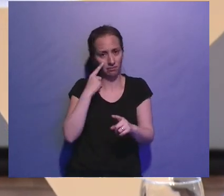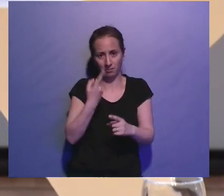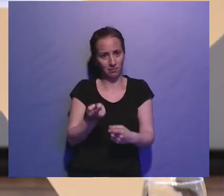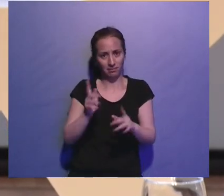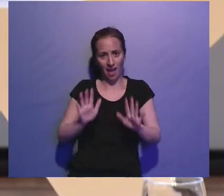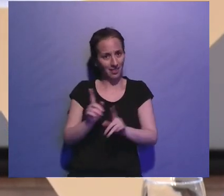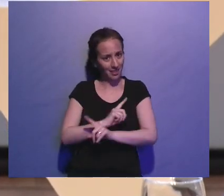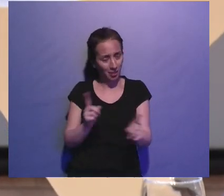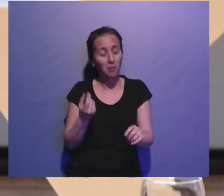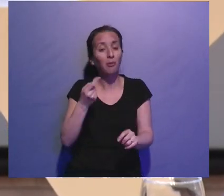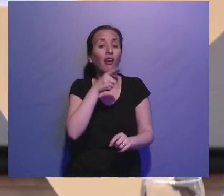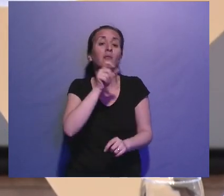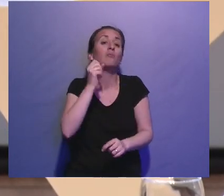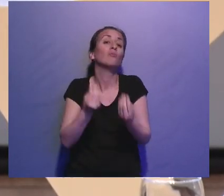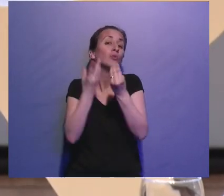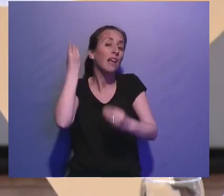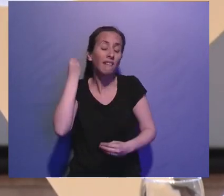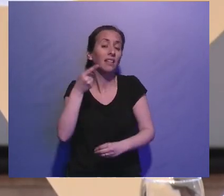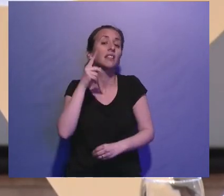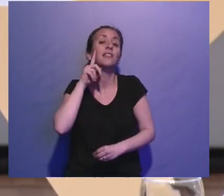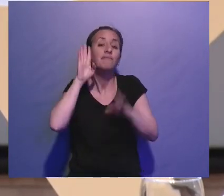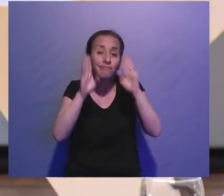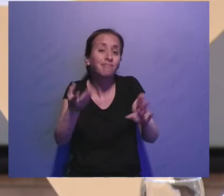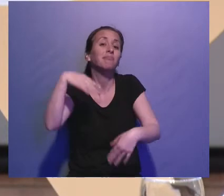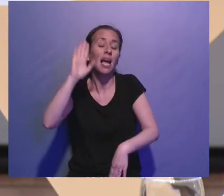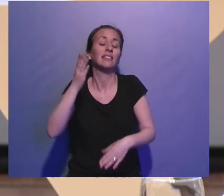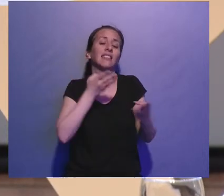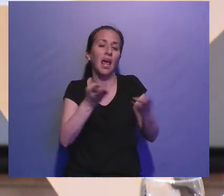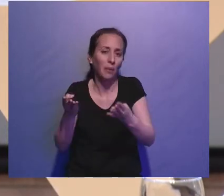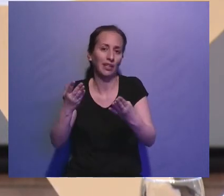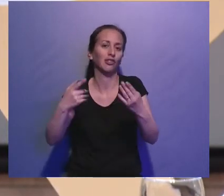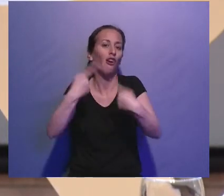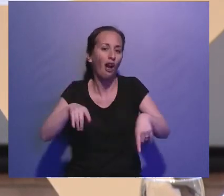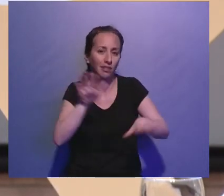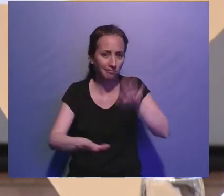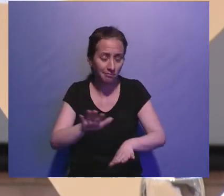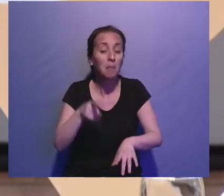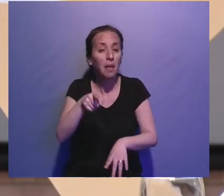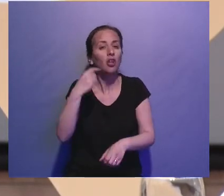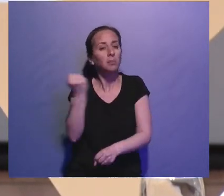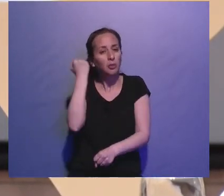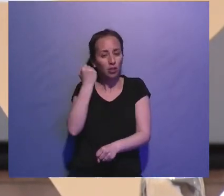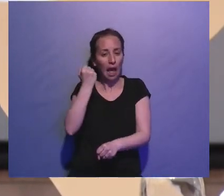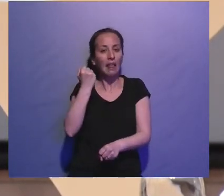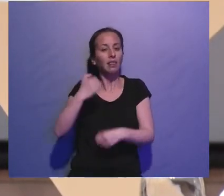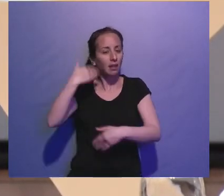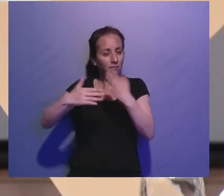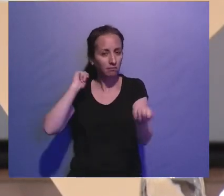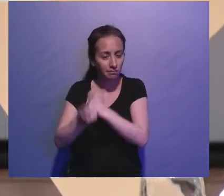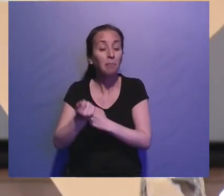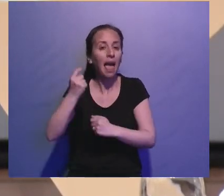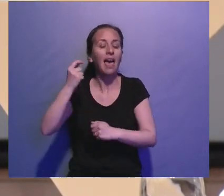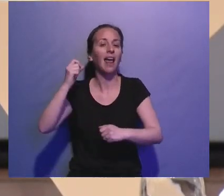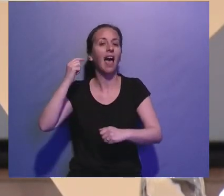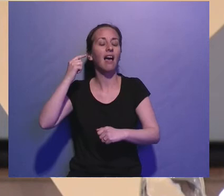part. But it's a very important part of developing a culture of transparency, because often that is combating